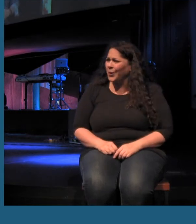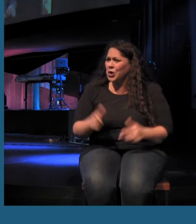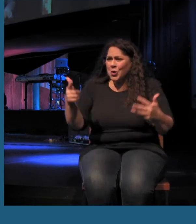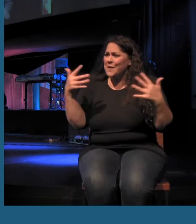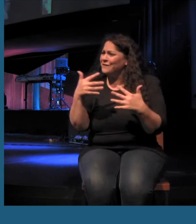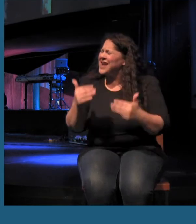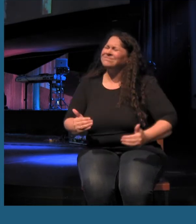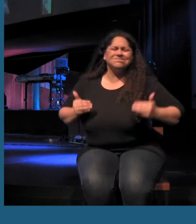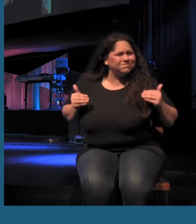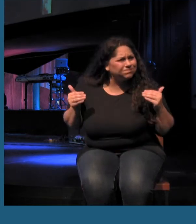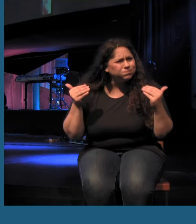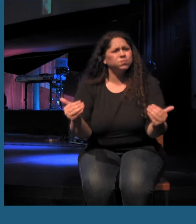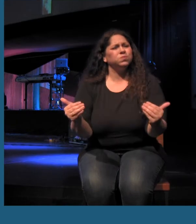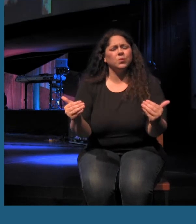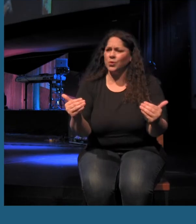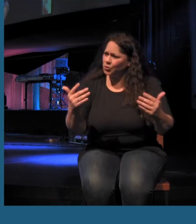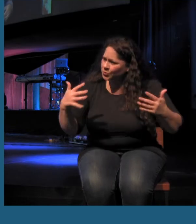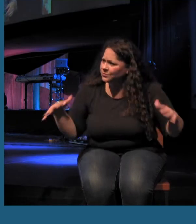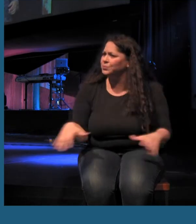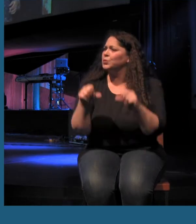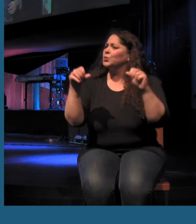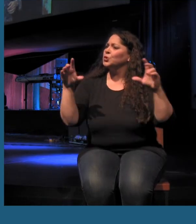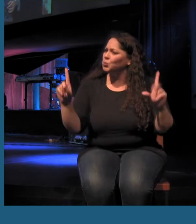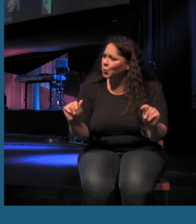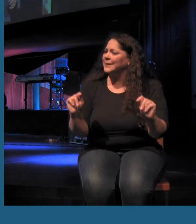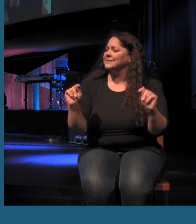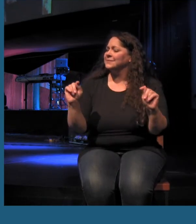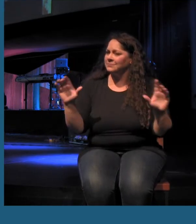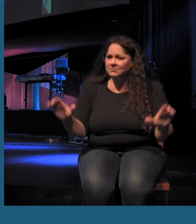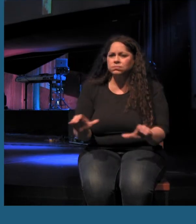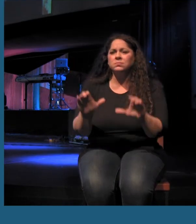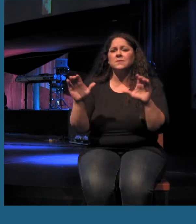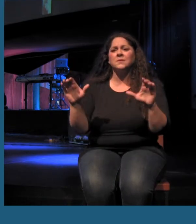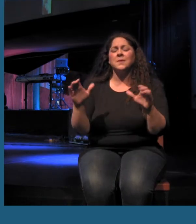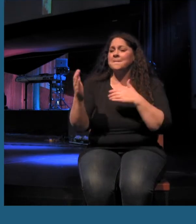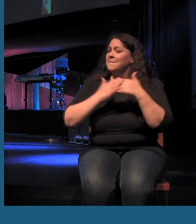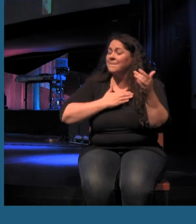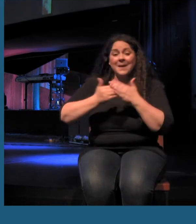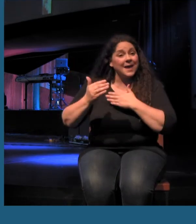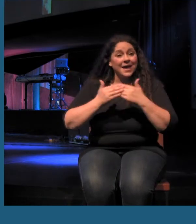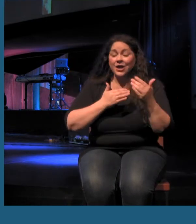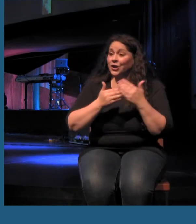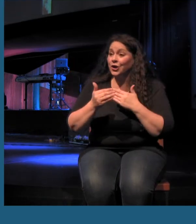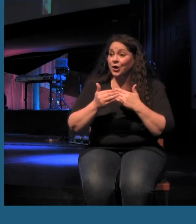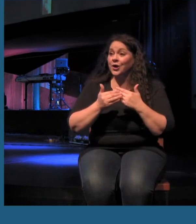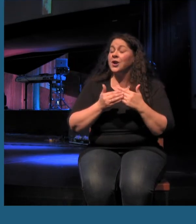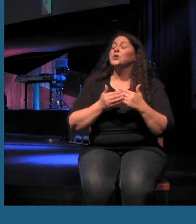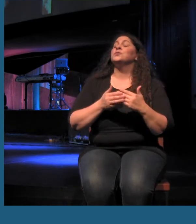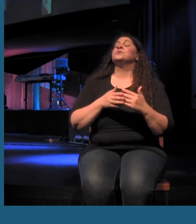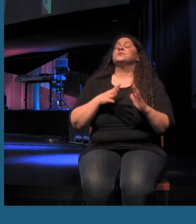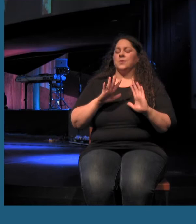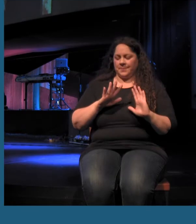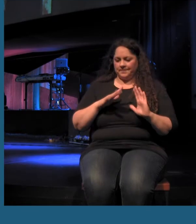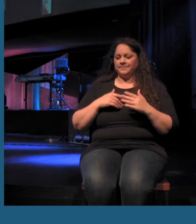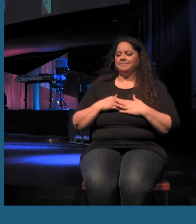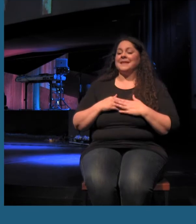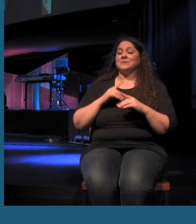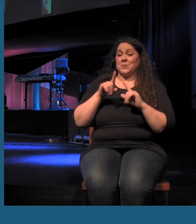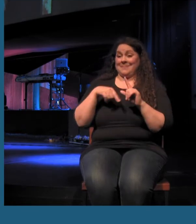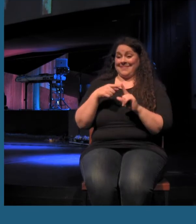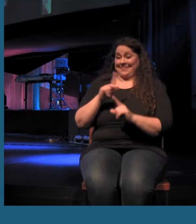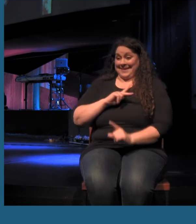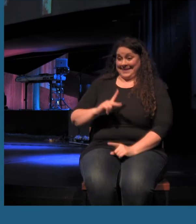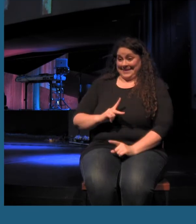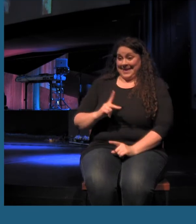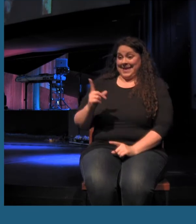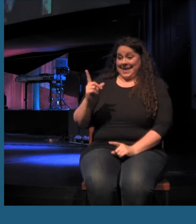he gives this brilliant answer. He says, long lives the king. And then he answers the king's question with a question.